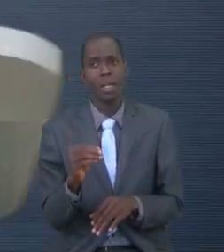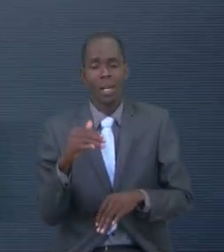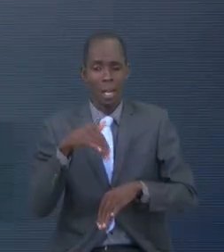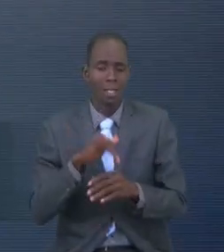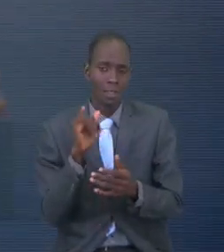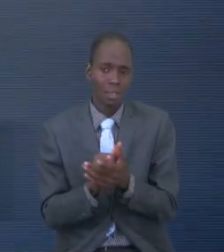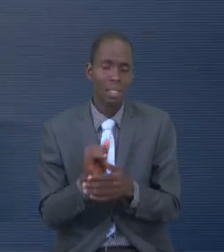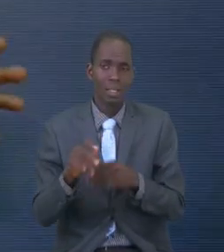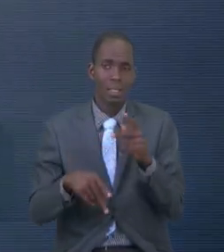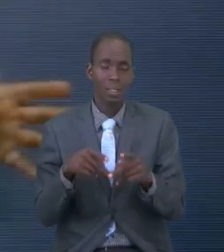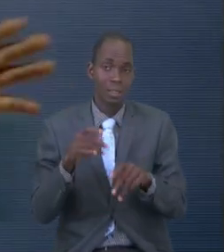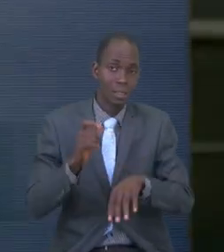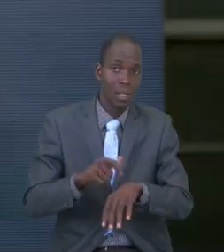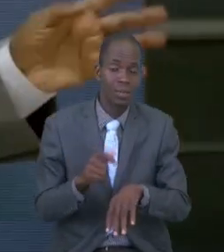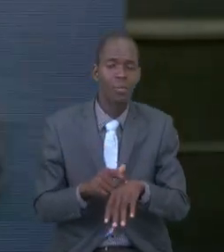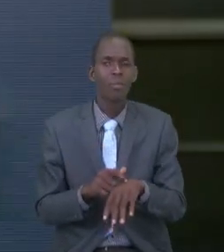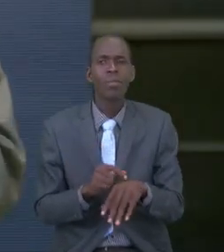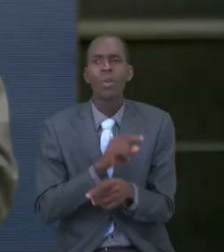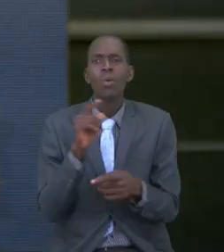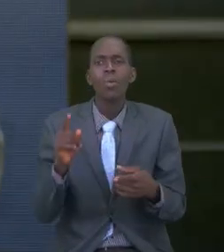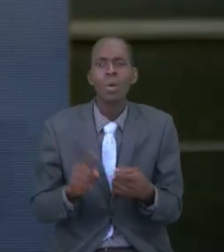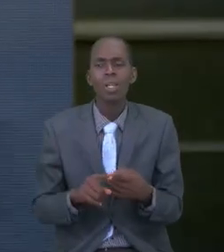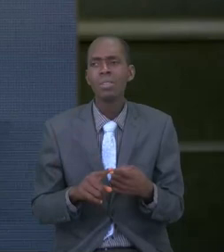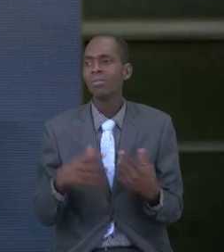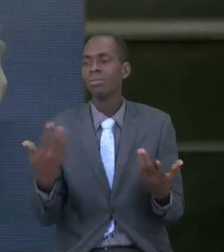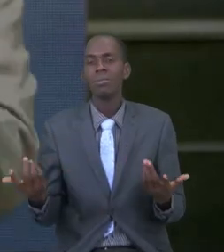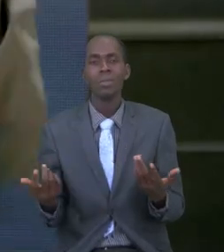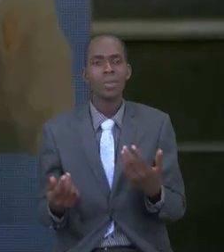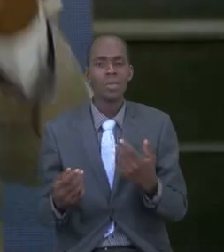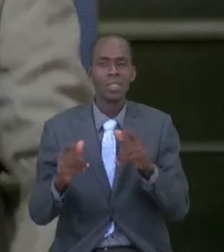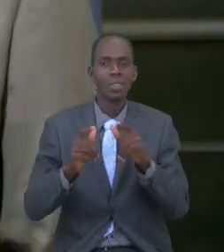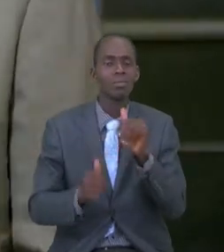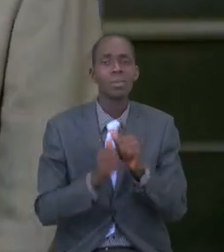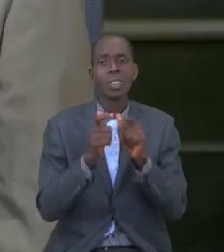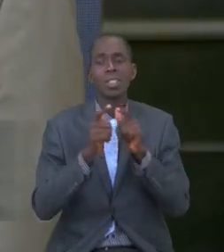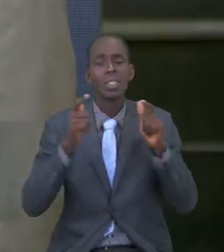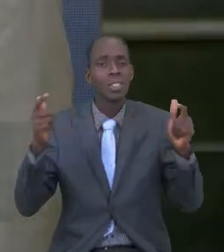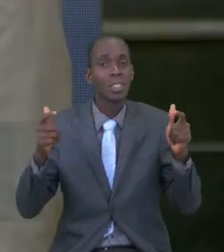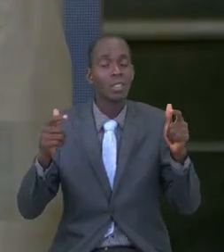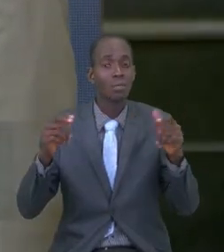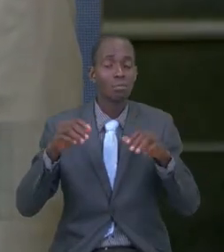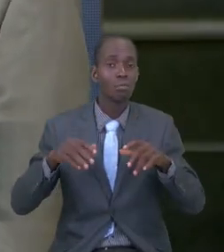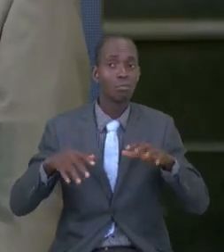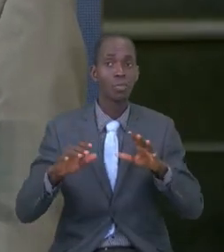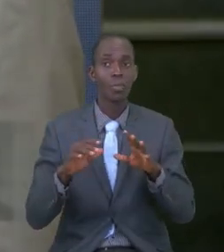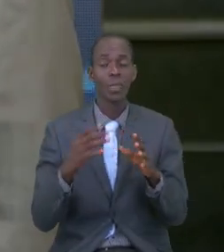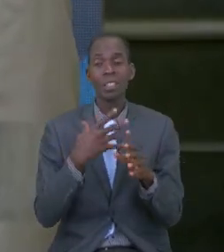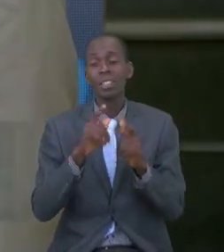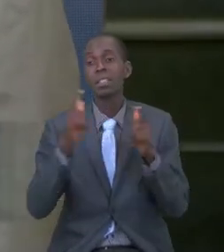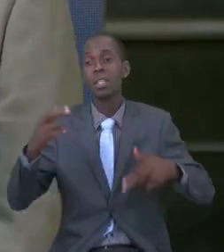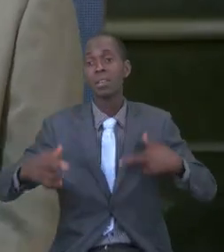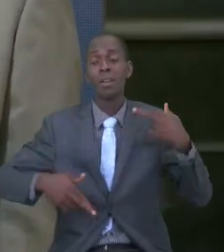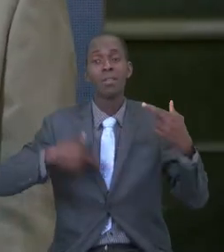moment, when the nation had seen the greatest revival they saw in the